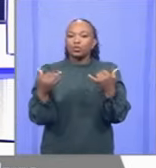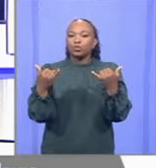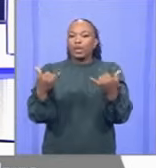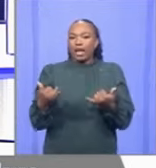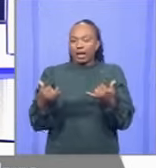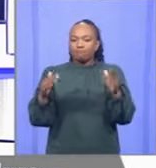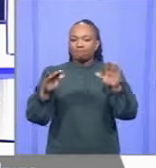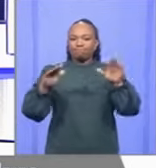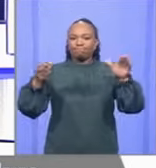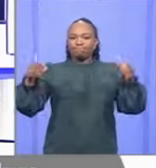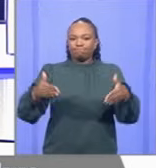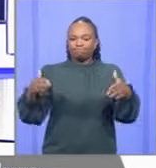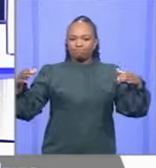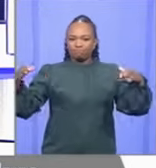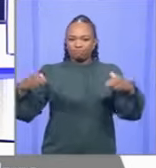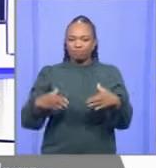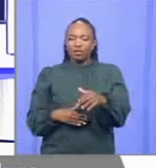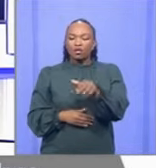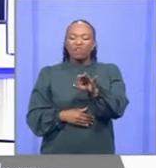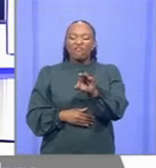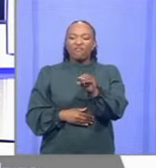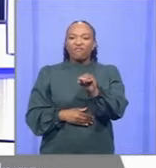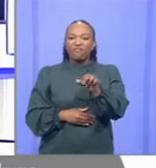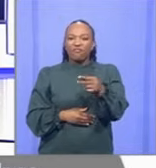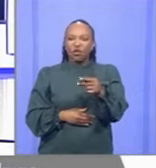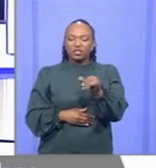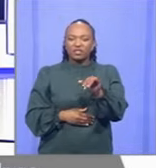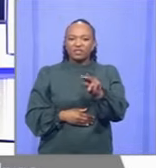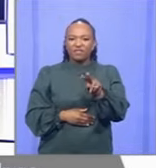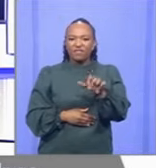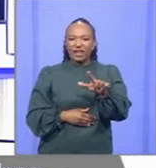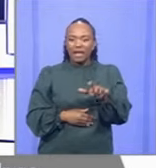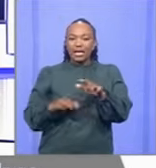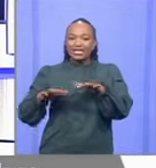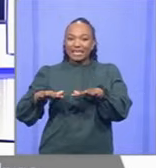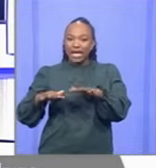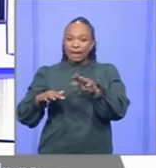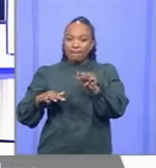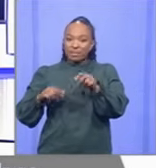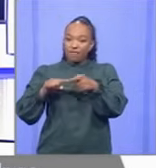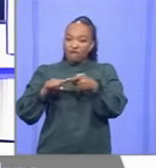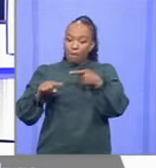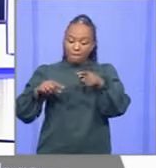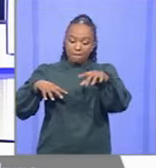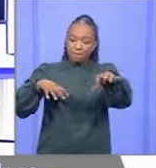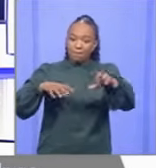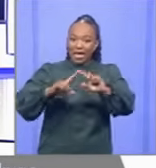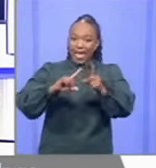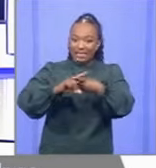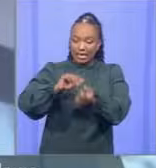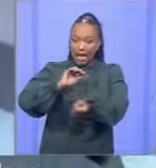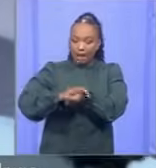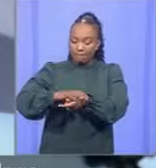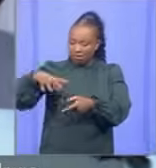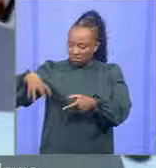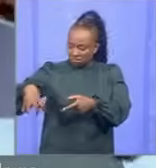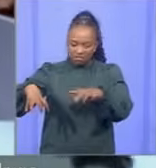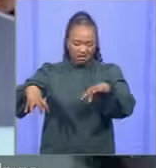ka Forgeville dikilomitara fela tša ka fase ga lesome go tloga lefelong la kotsi.